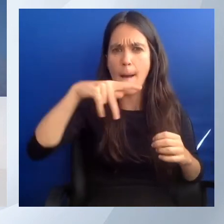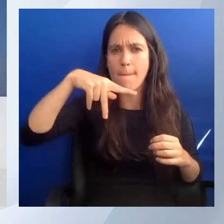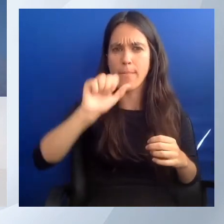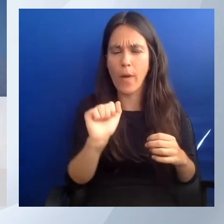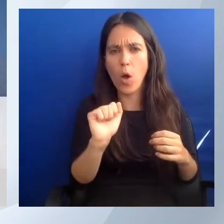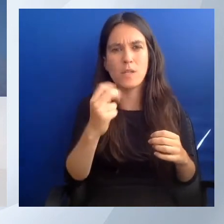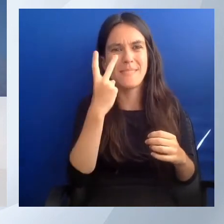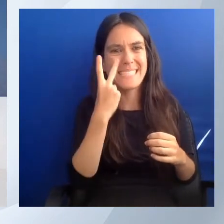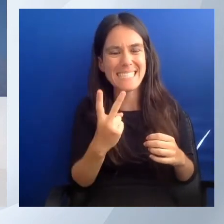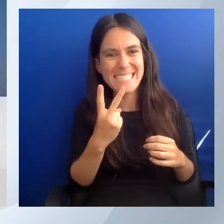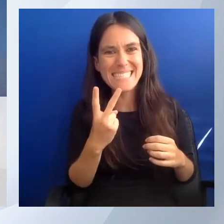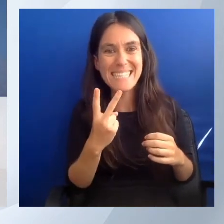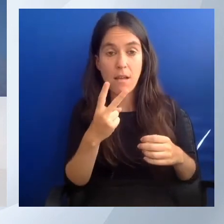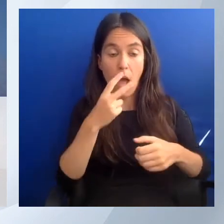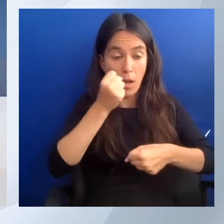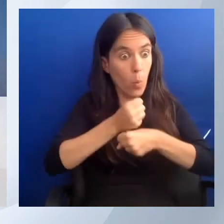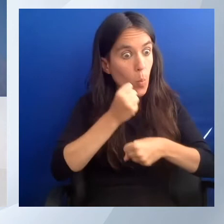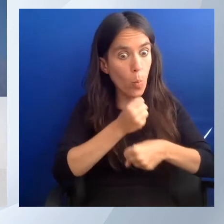you can get this working.